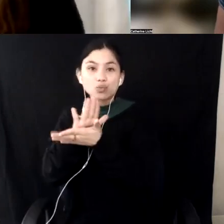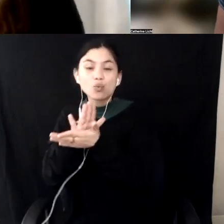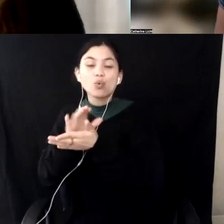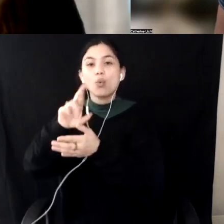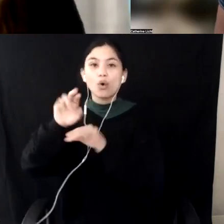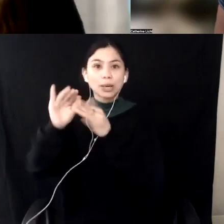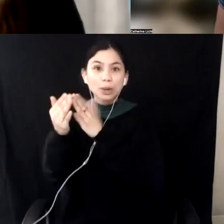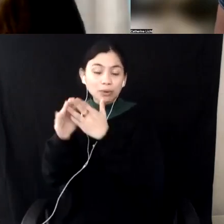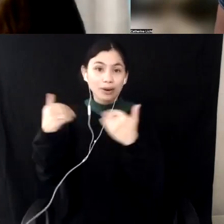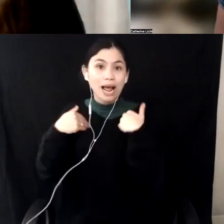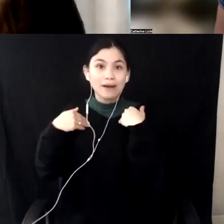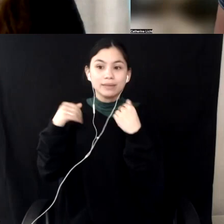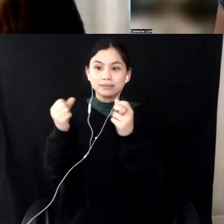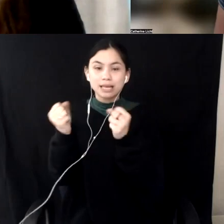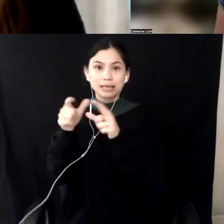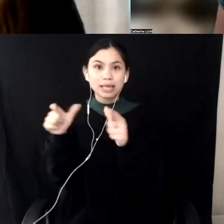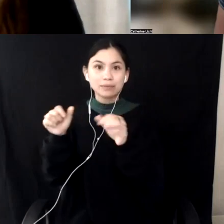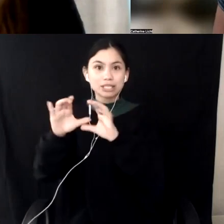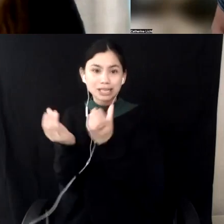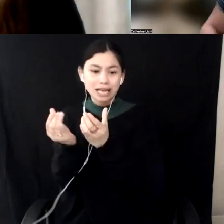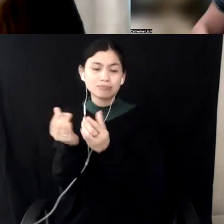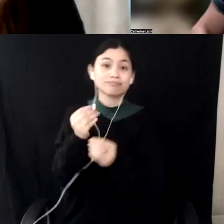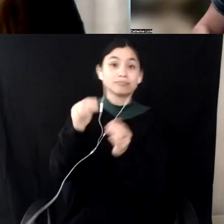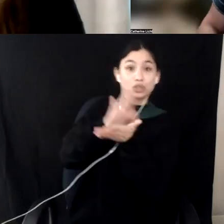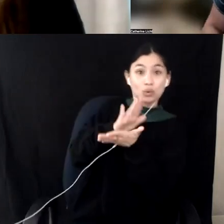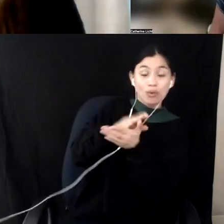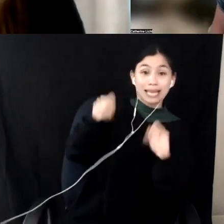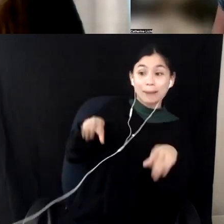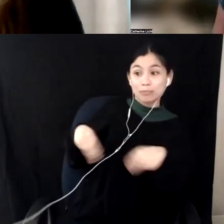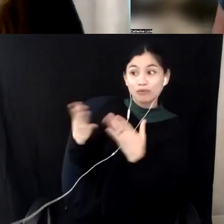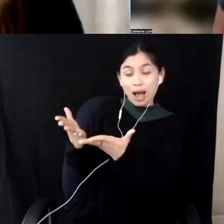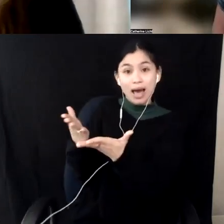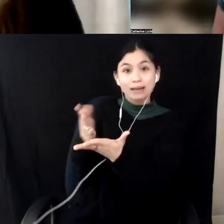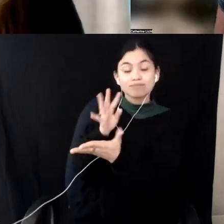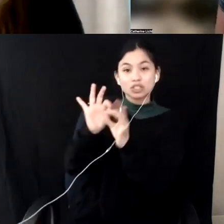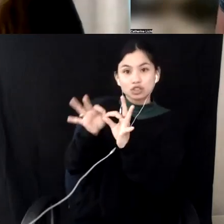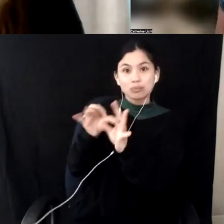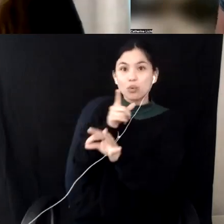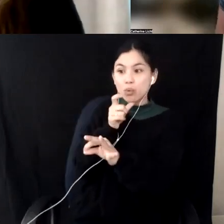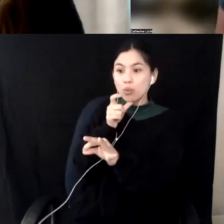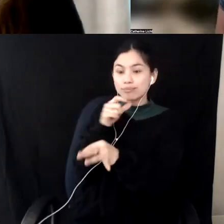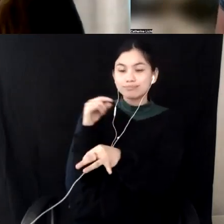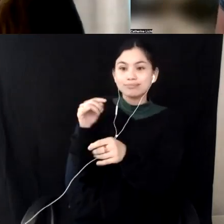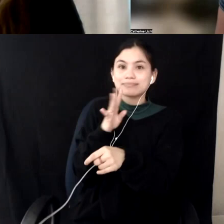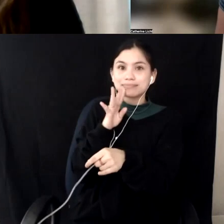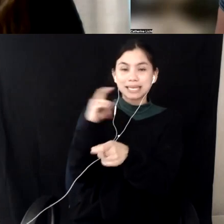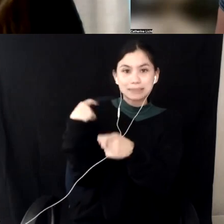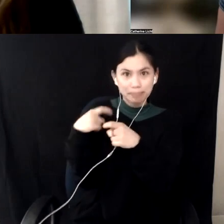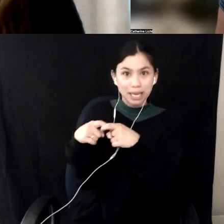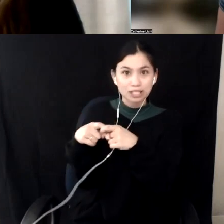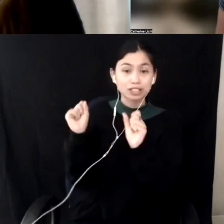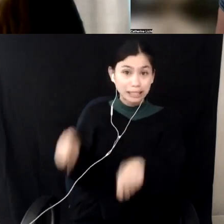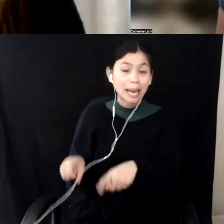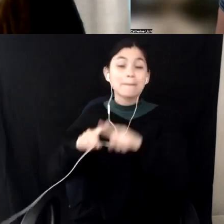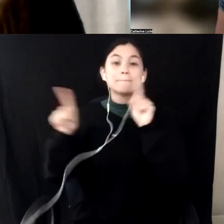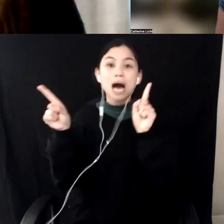can provide an interpreter that will speak in Spanish. um It just needs to